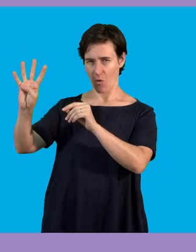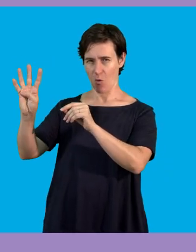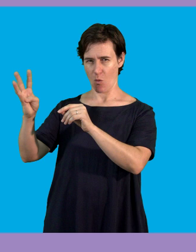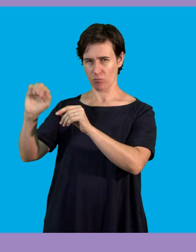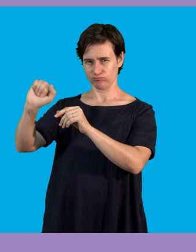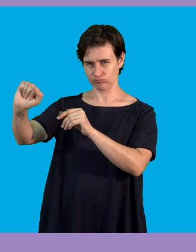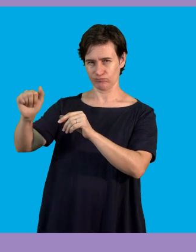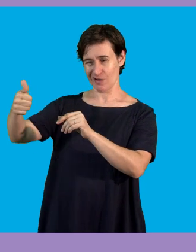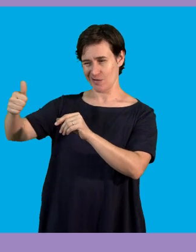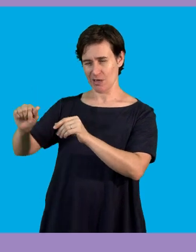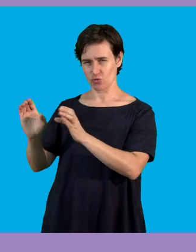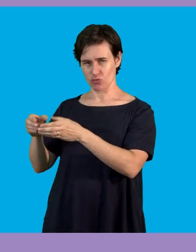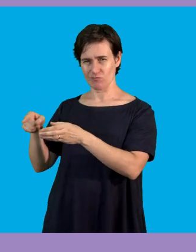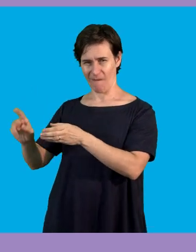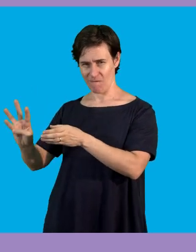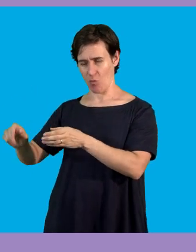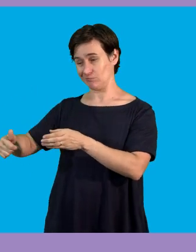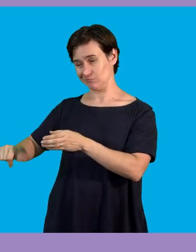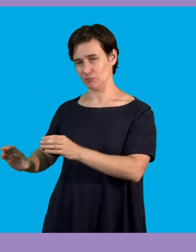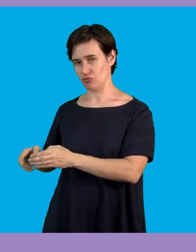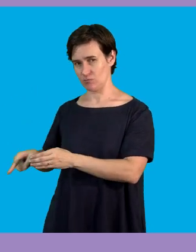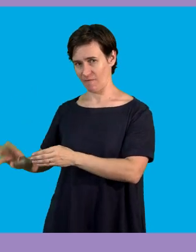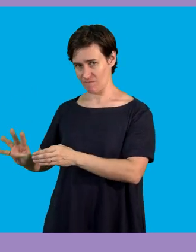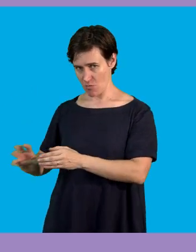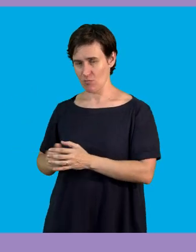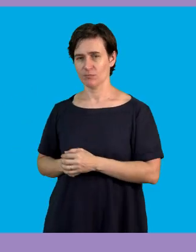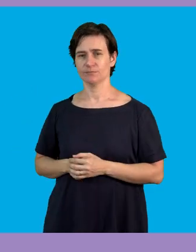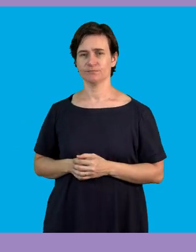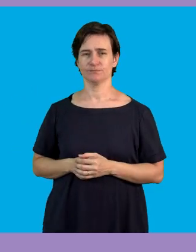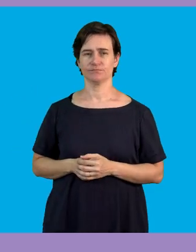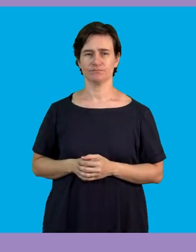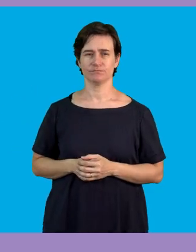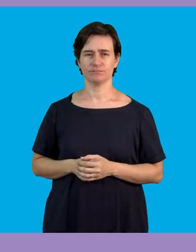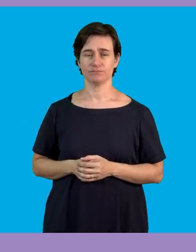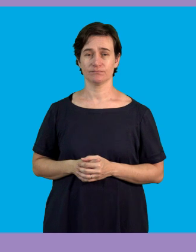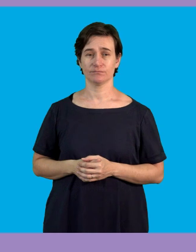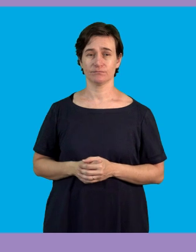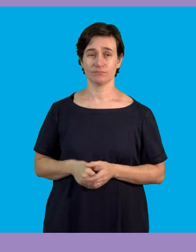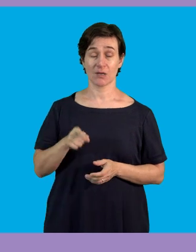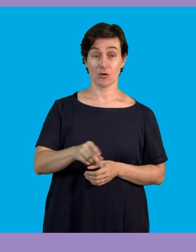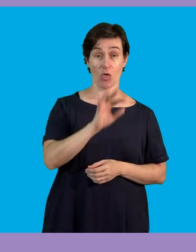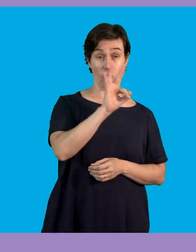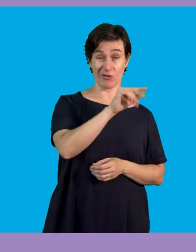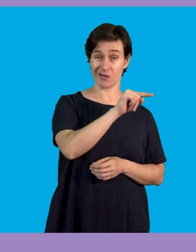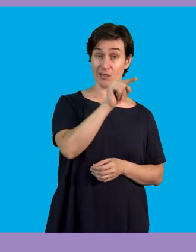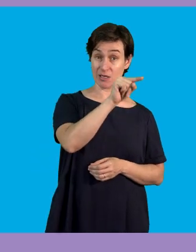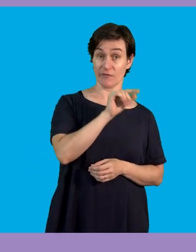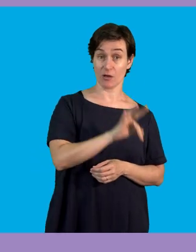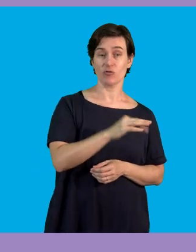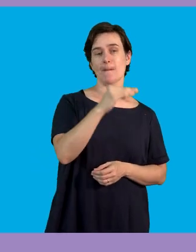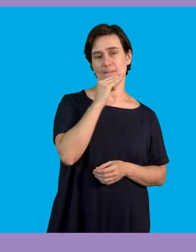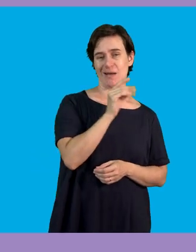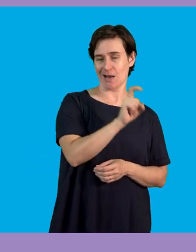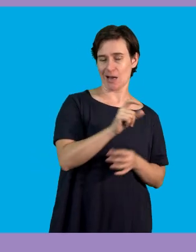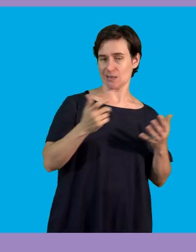the second set and the third set. When we divide 3 by 3, we